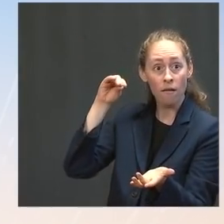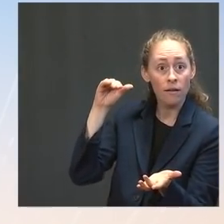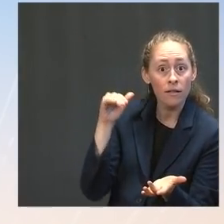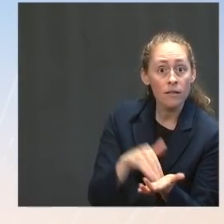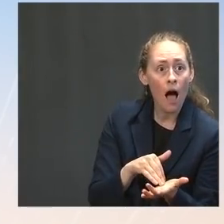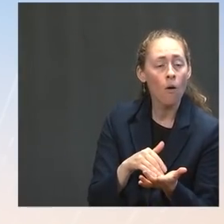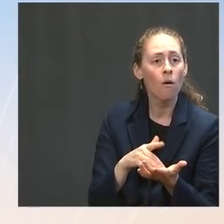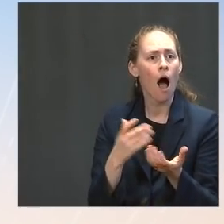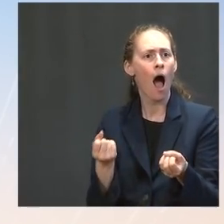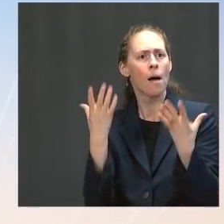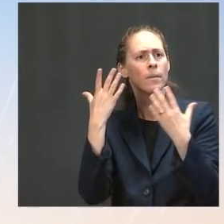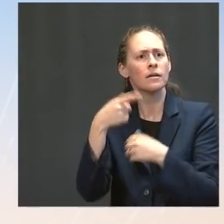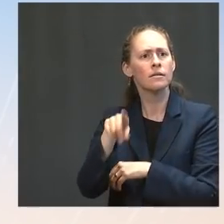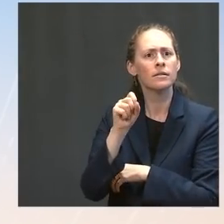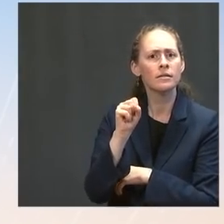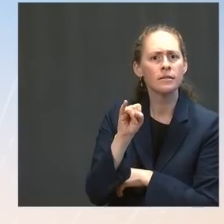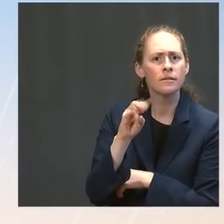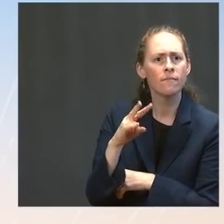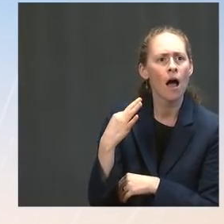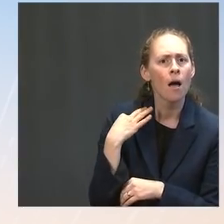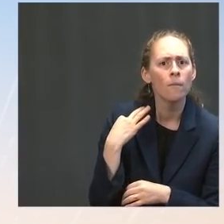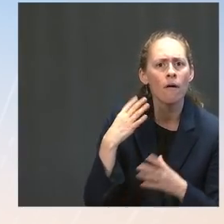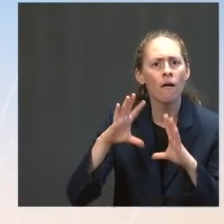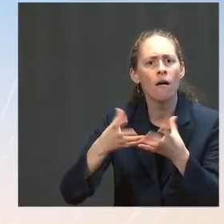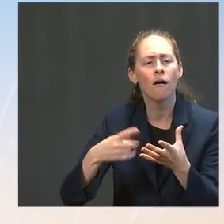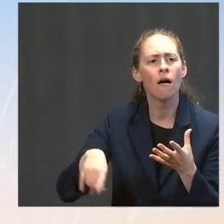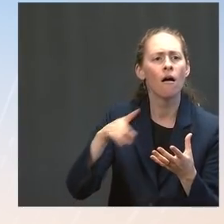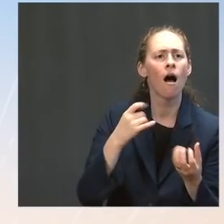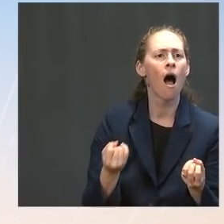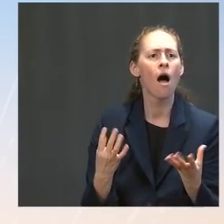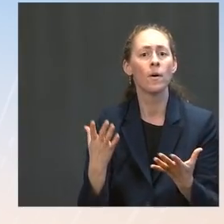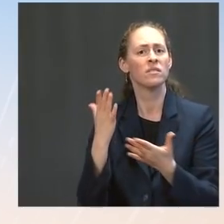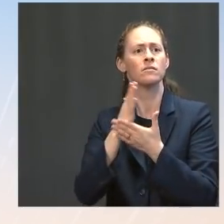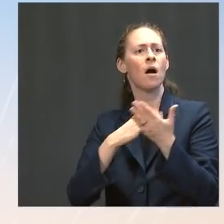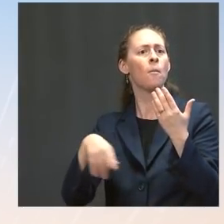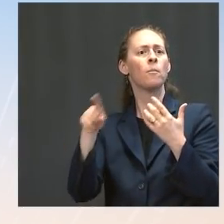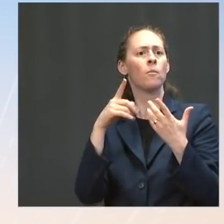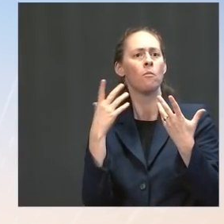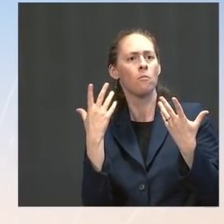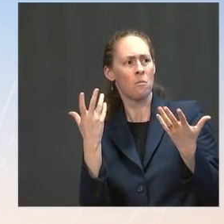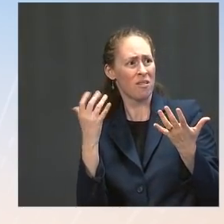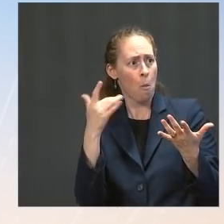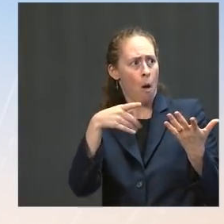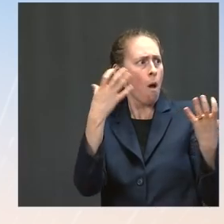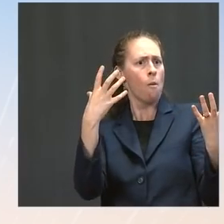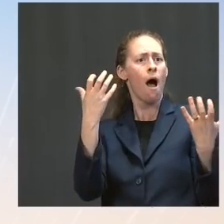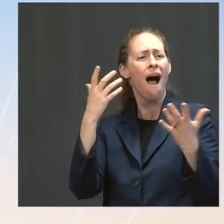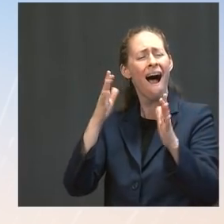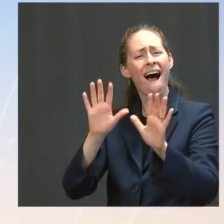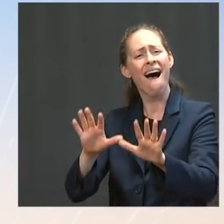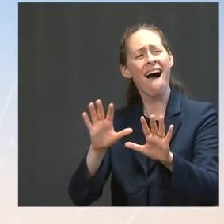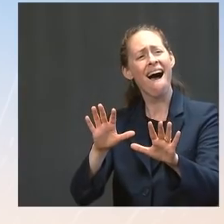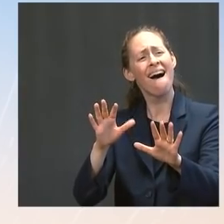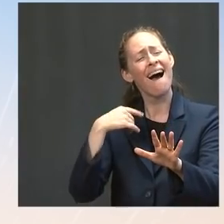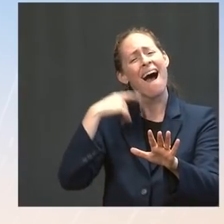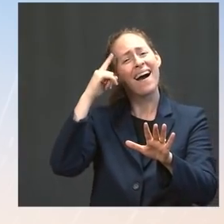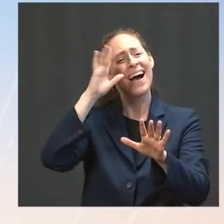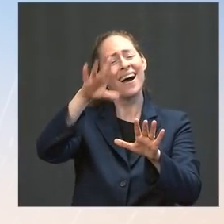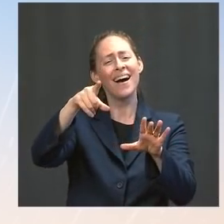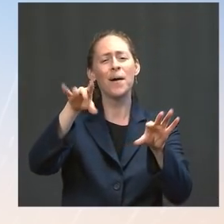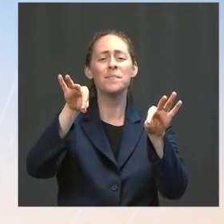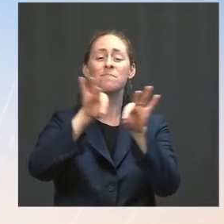in Mexico. What is the White House response to that? Well, I know the Department of Homeland Security put out a statement on this